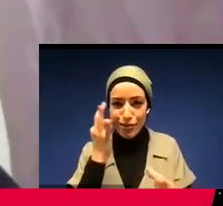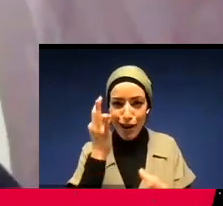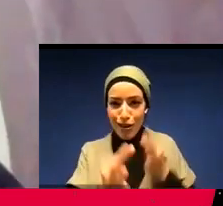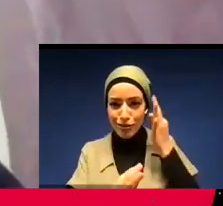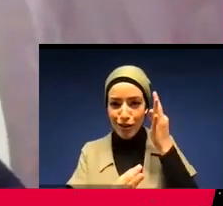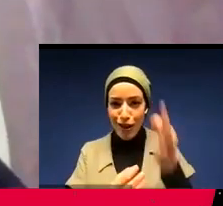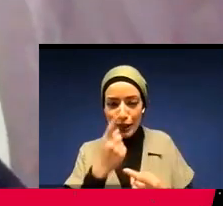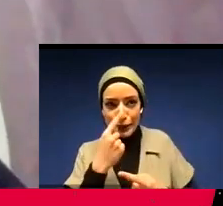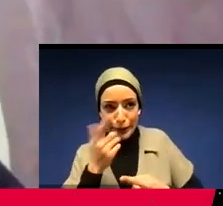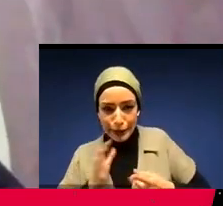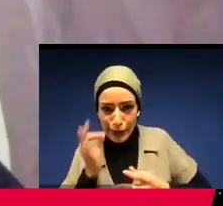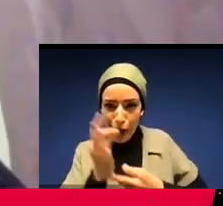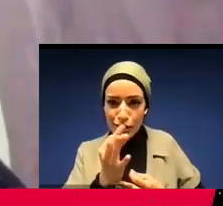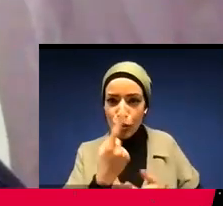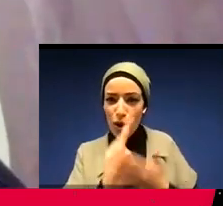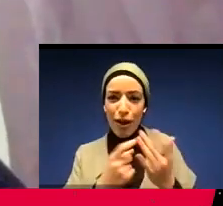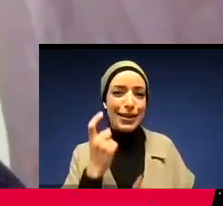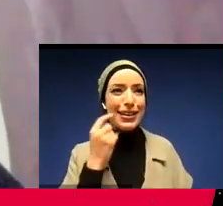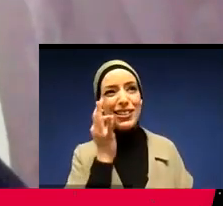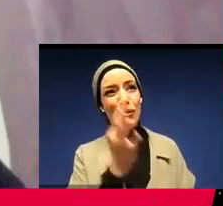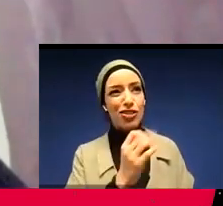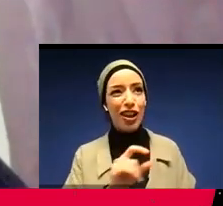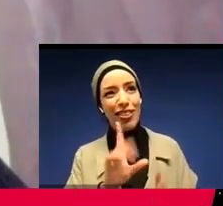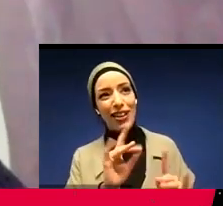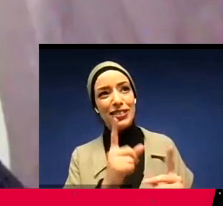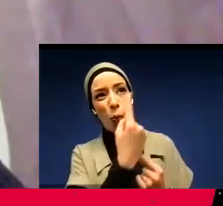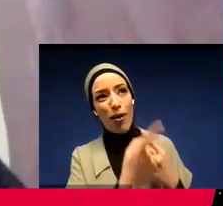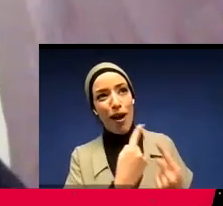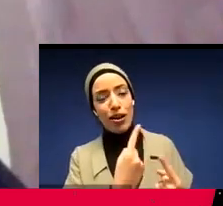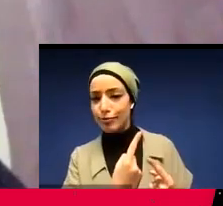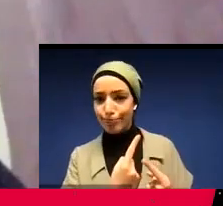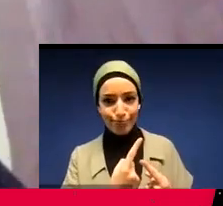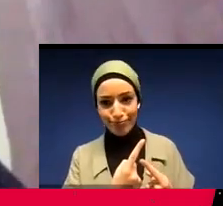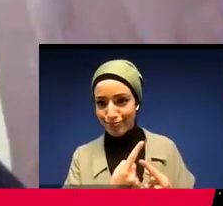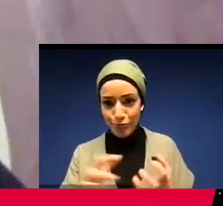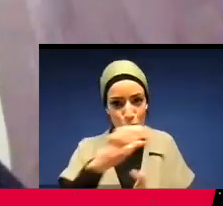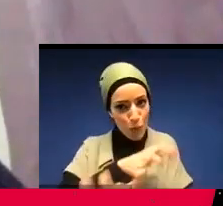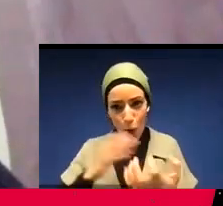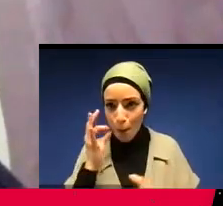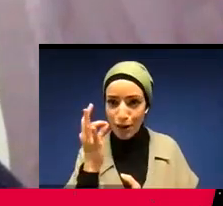ask questions, be inquisitive, and ask difficult questions, not just